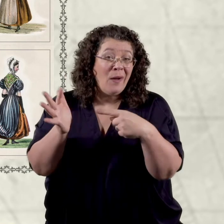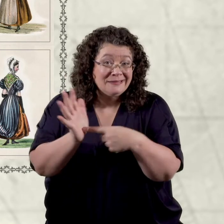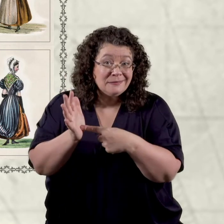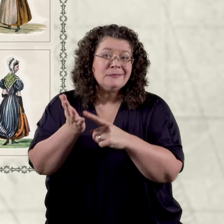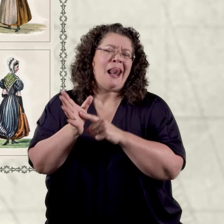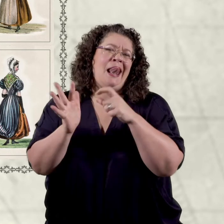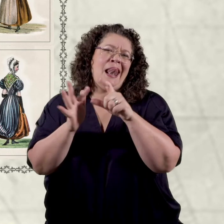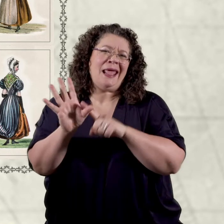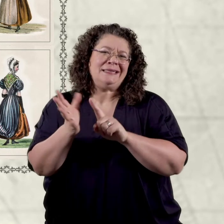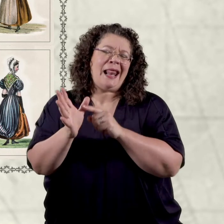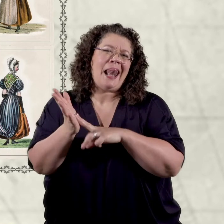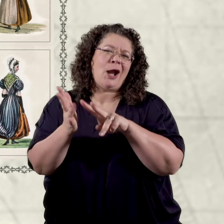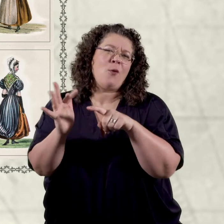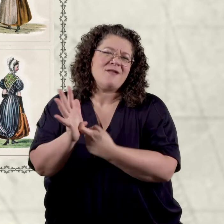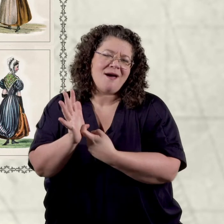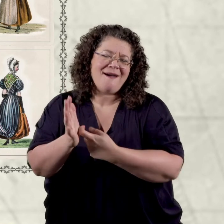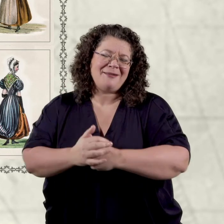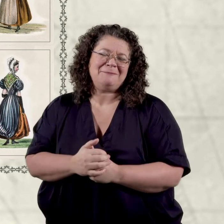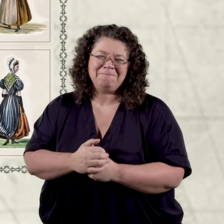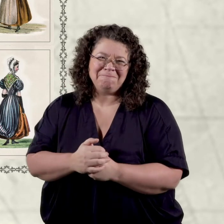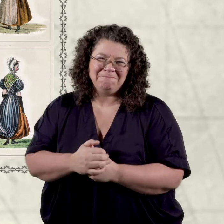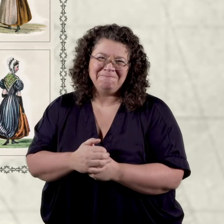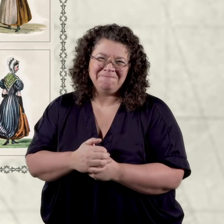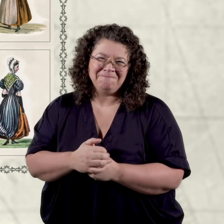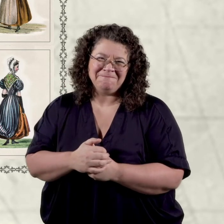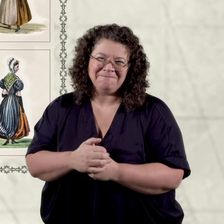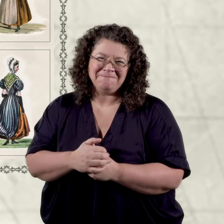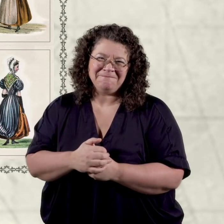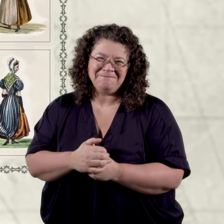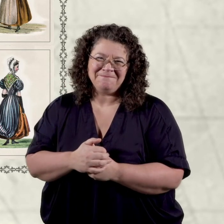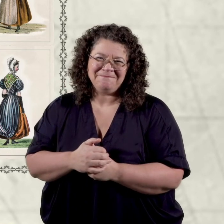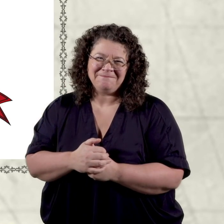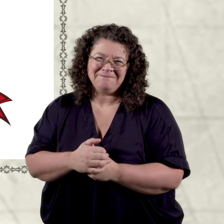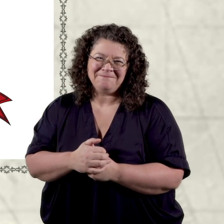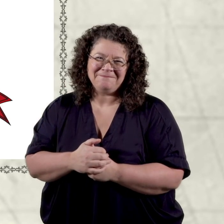Gwenynen Gwent, aka Lady Llanover.